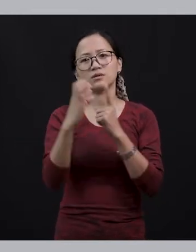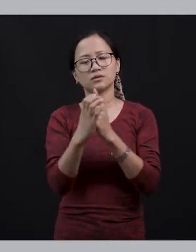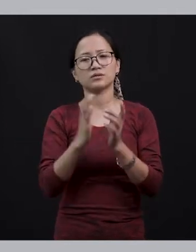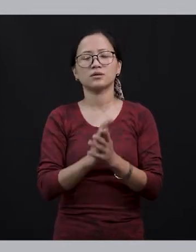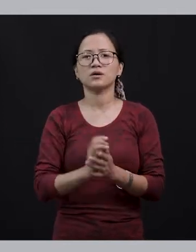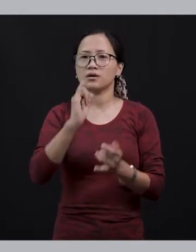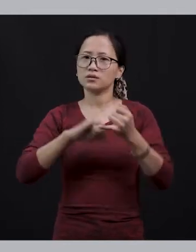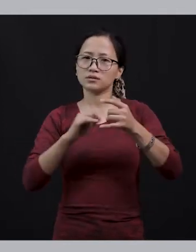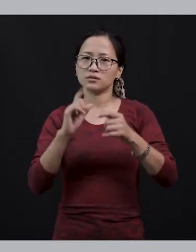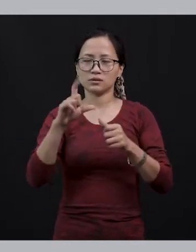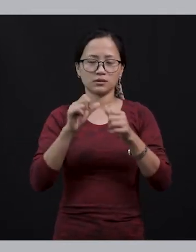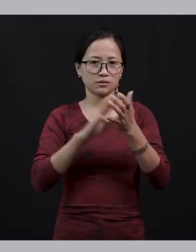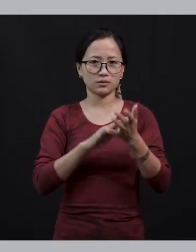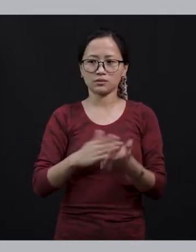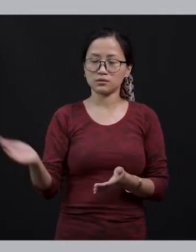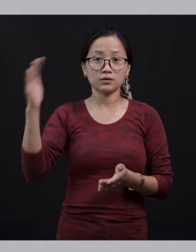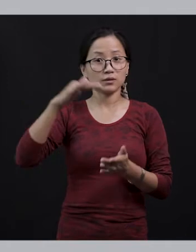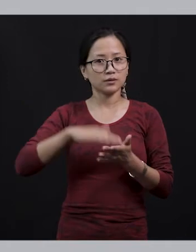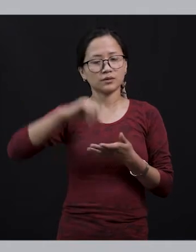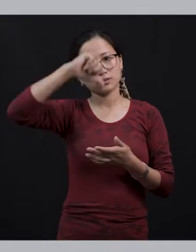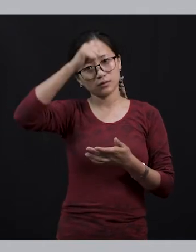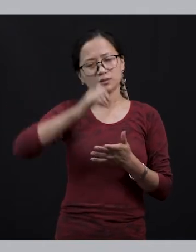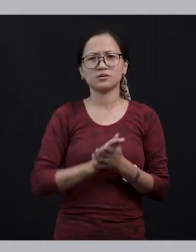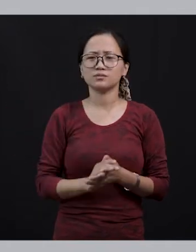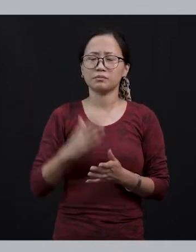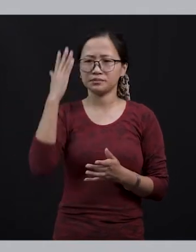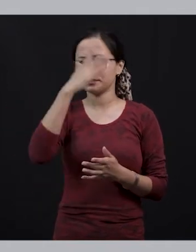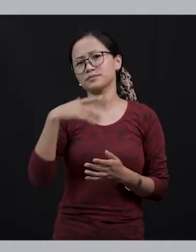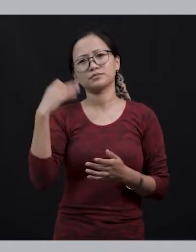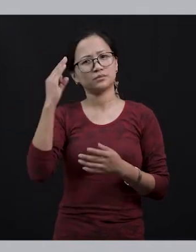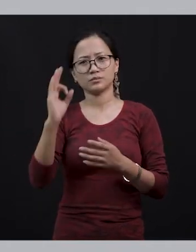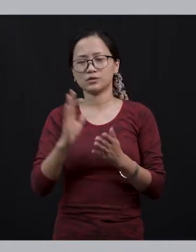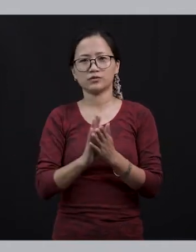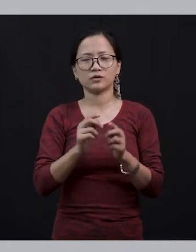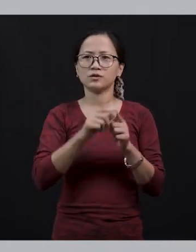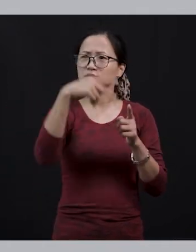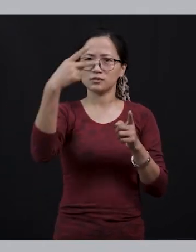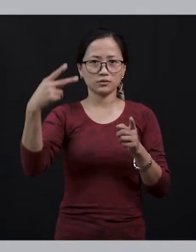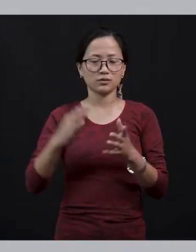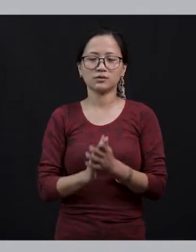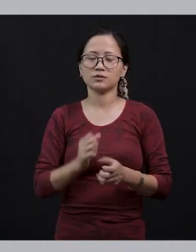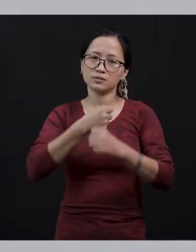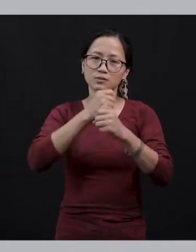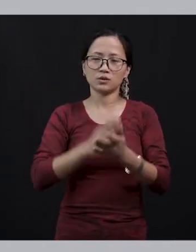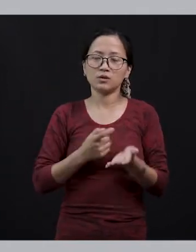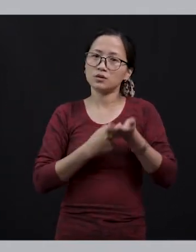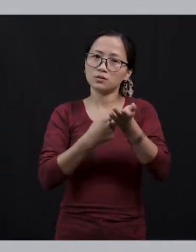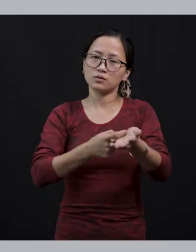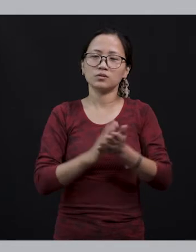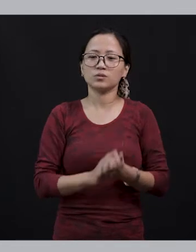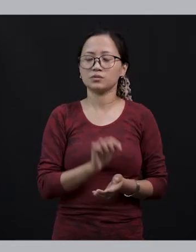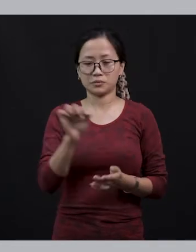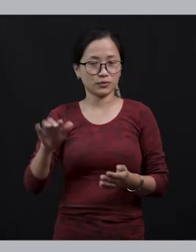Islam came into India. Beautiful architecture was made, and it was a rule which was